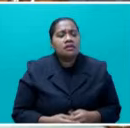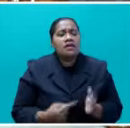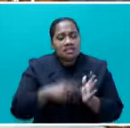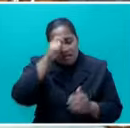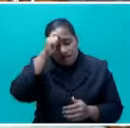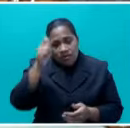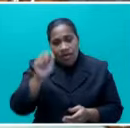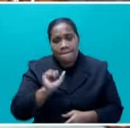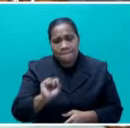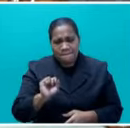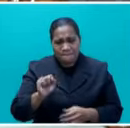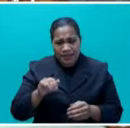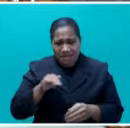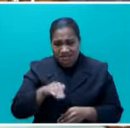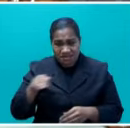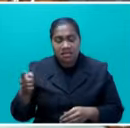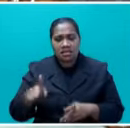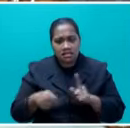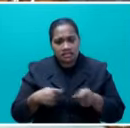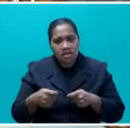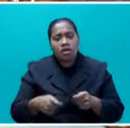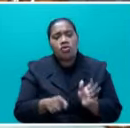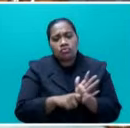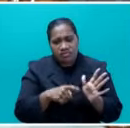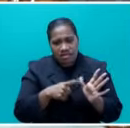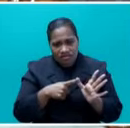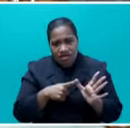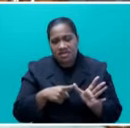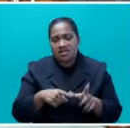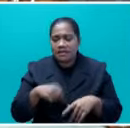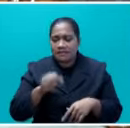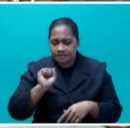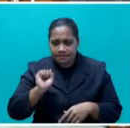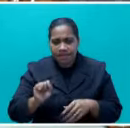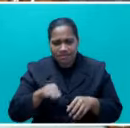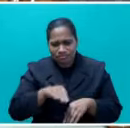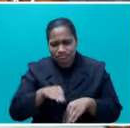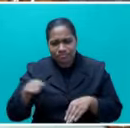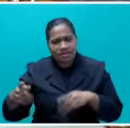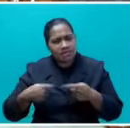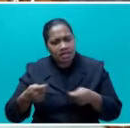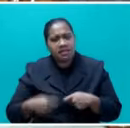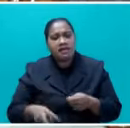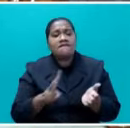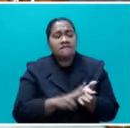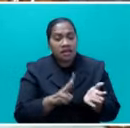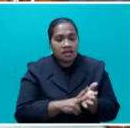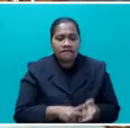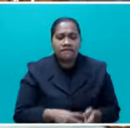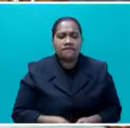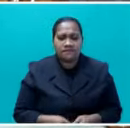Market. Rakiraki Bus Stand and Market. Lami is Tikaram Park. Valalevu is Rajendra Grounds and Market.